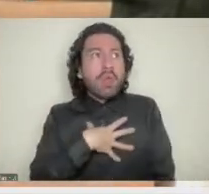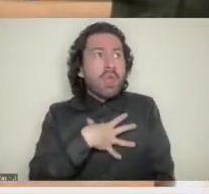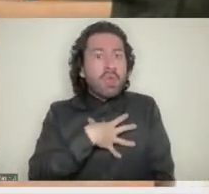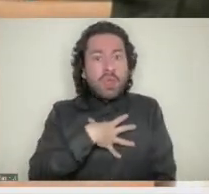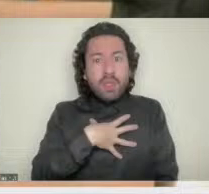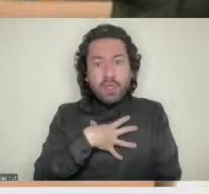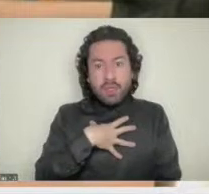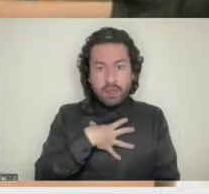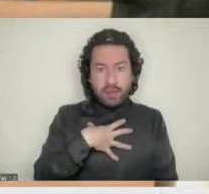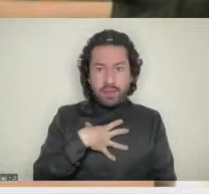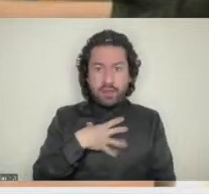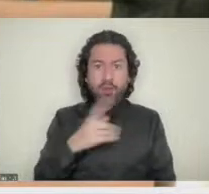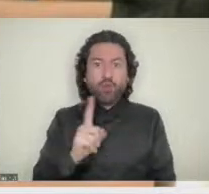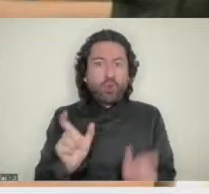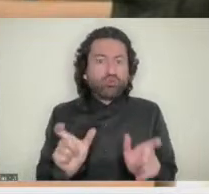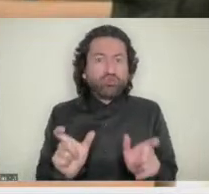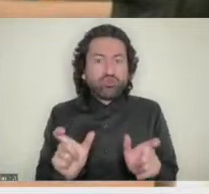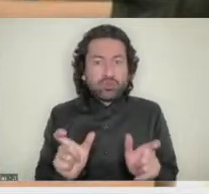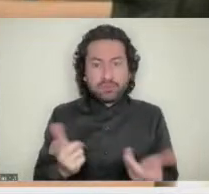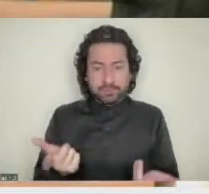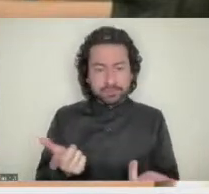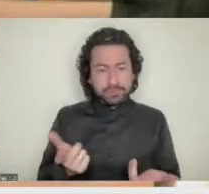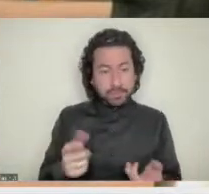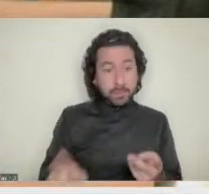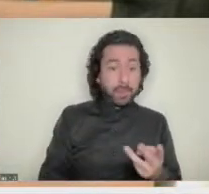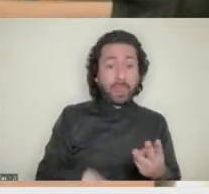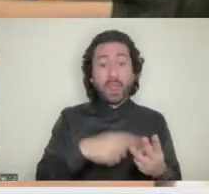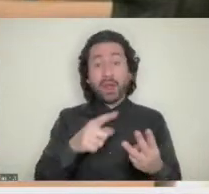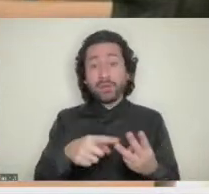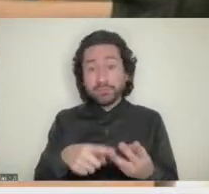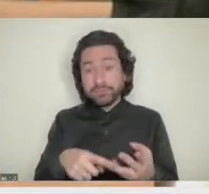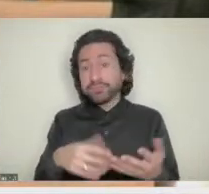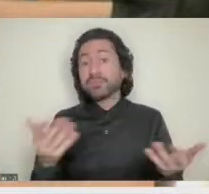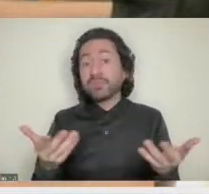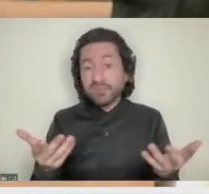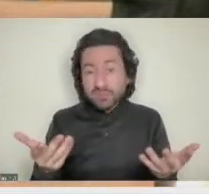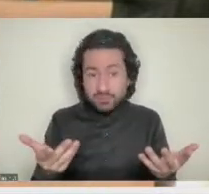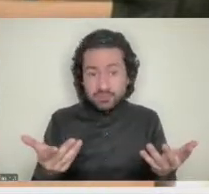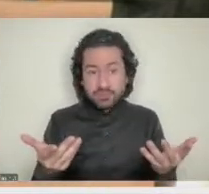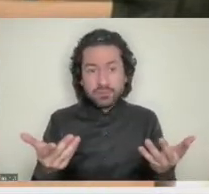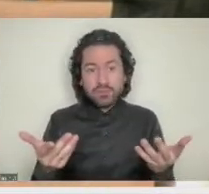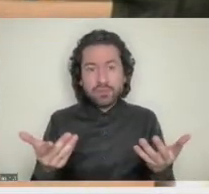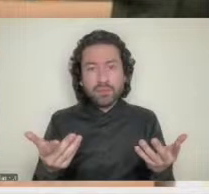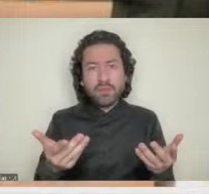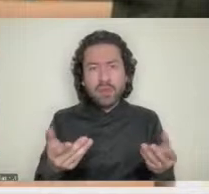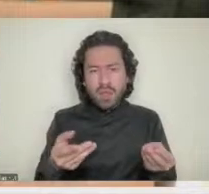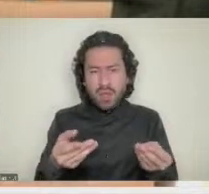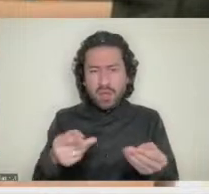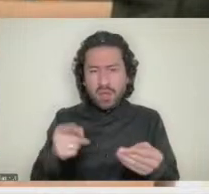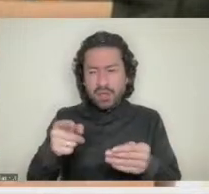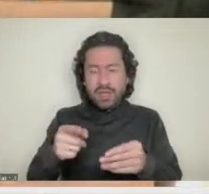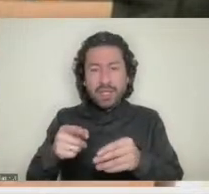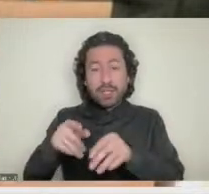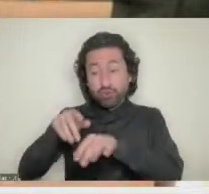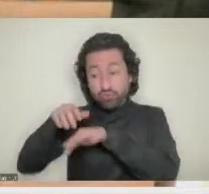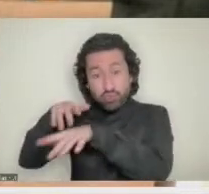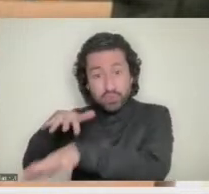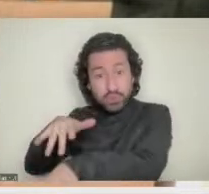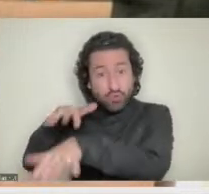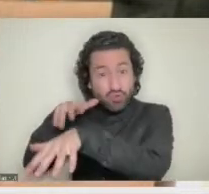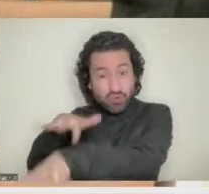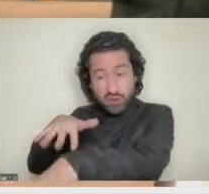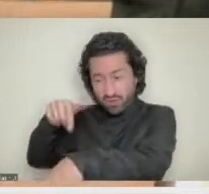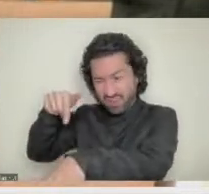deal of insecurity as well. There's another phenomenon that we have experienced in recent years, and that is the pollution